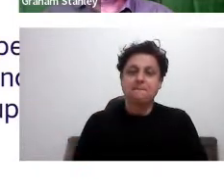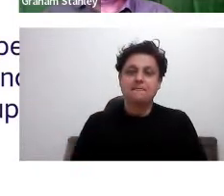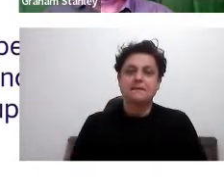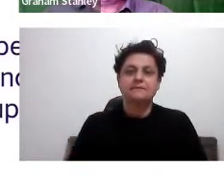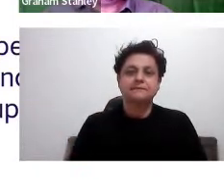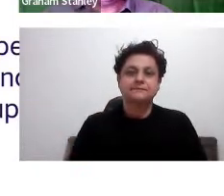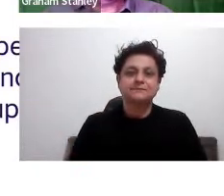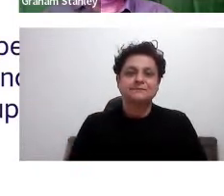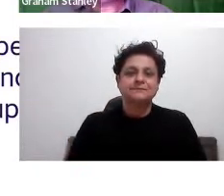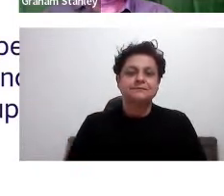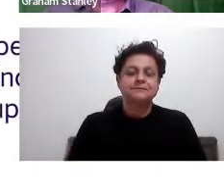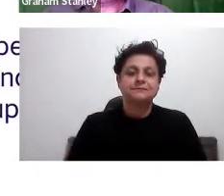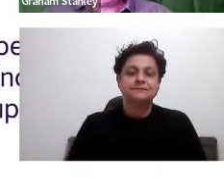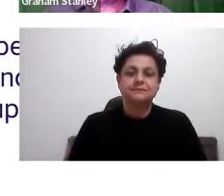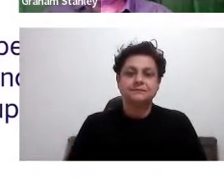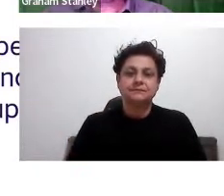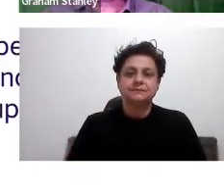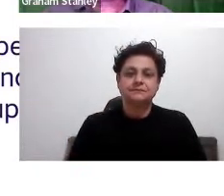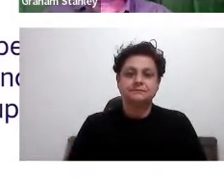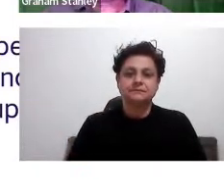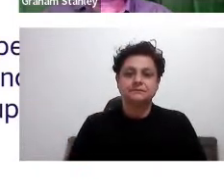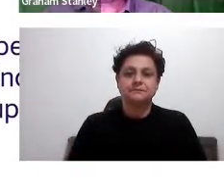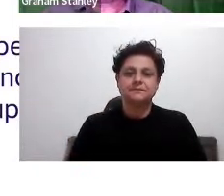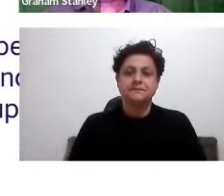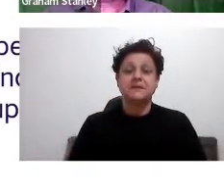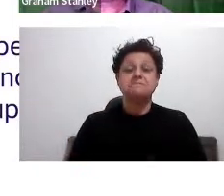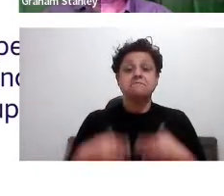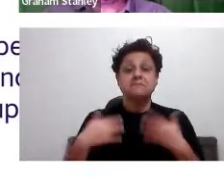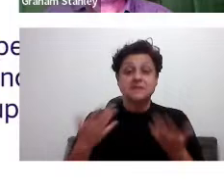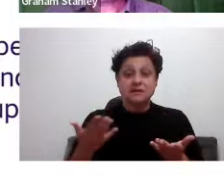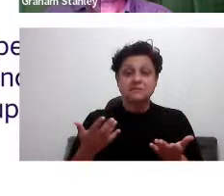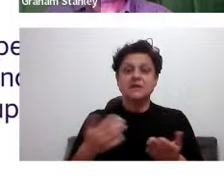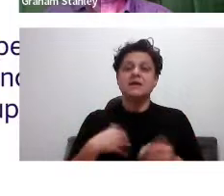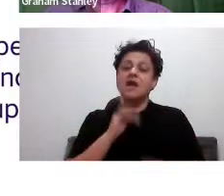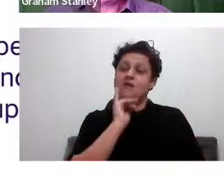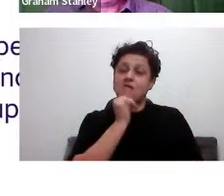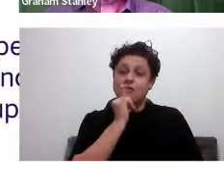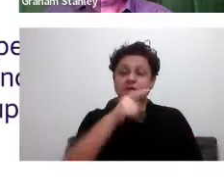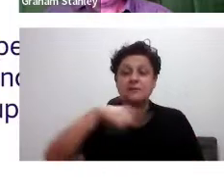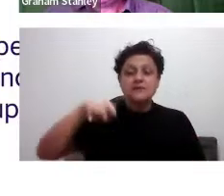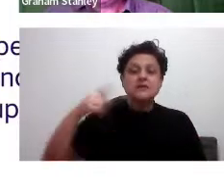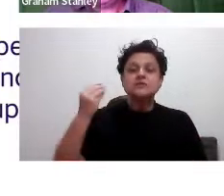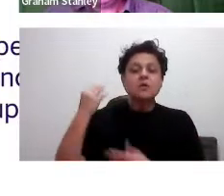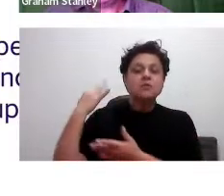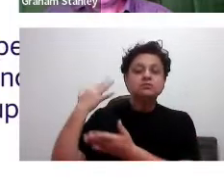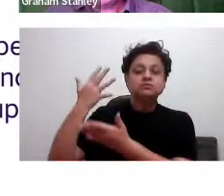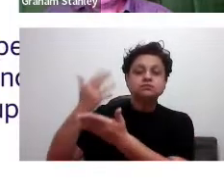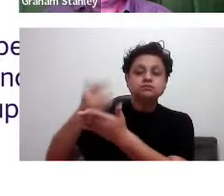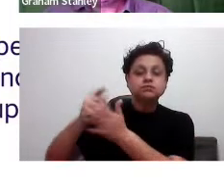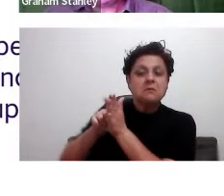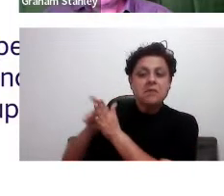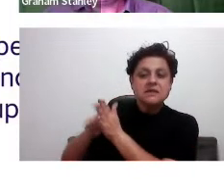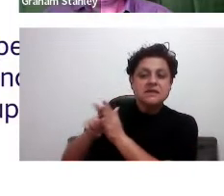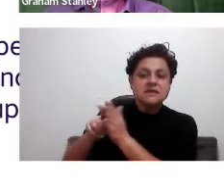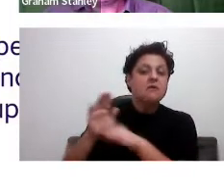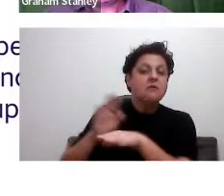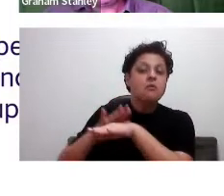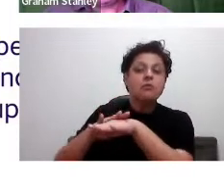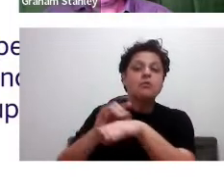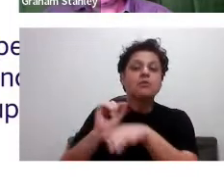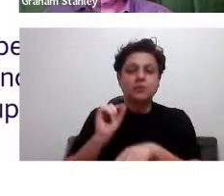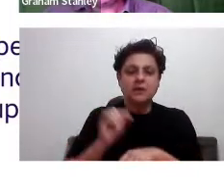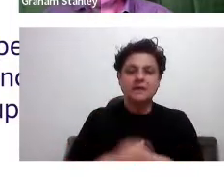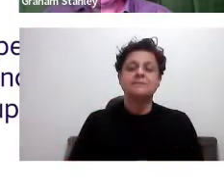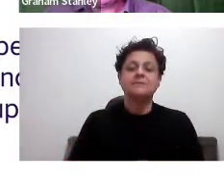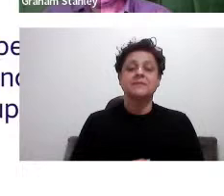So let me talk first about the background to this. As I said before, LearnJam was